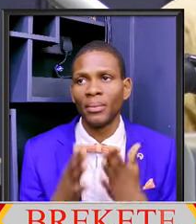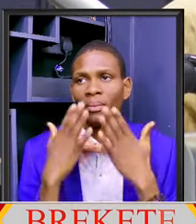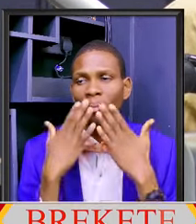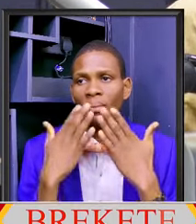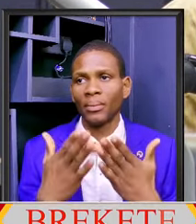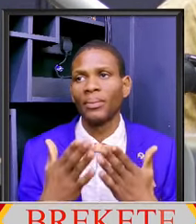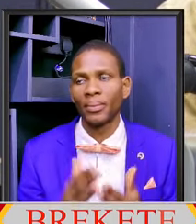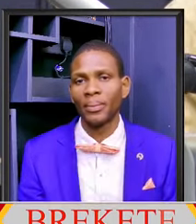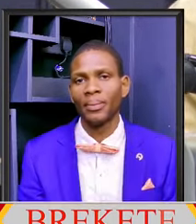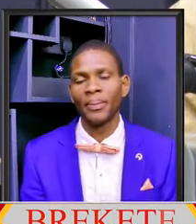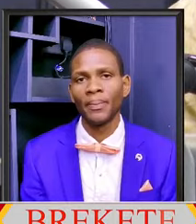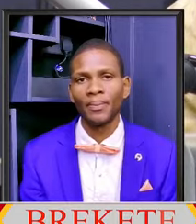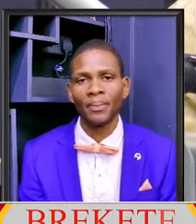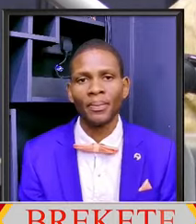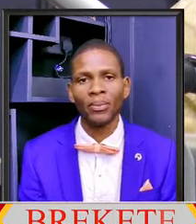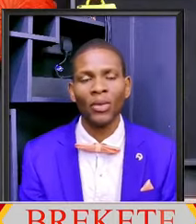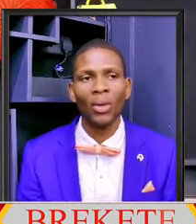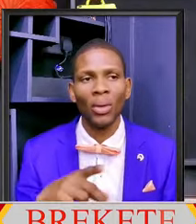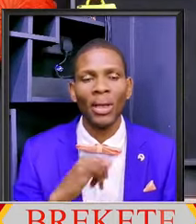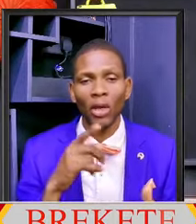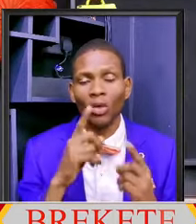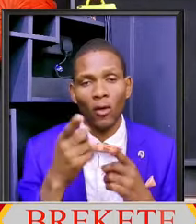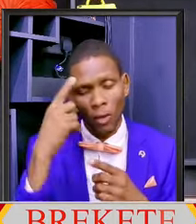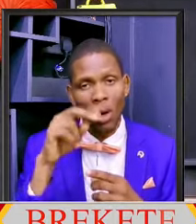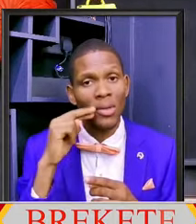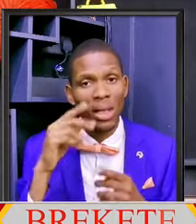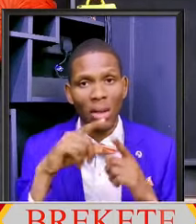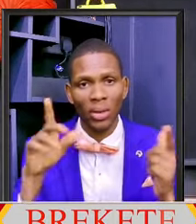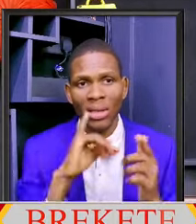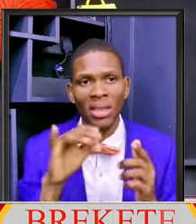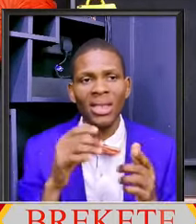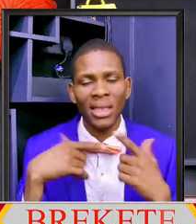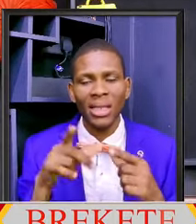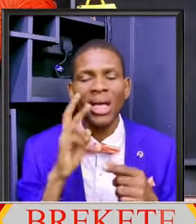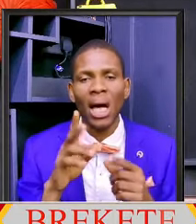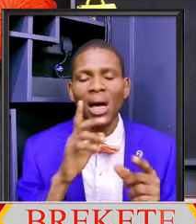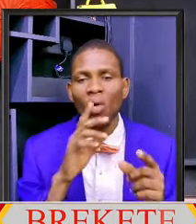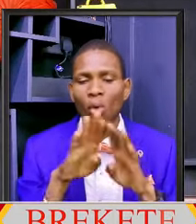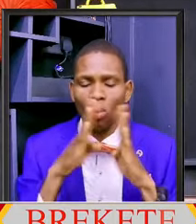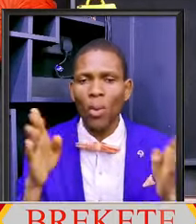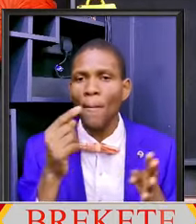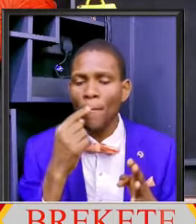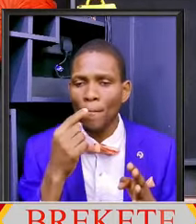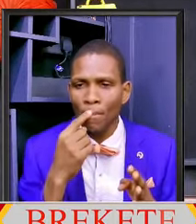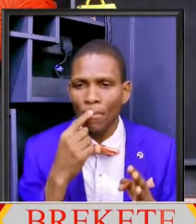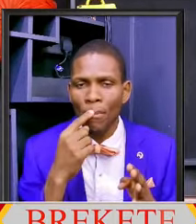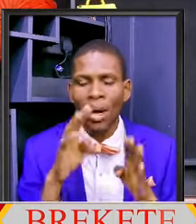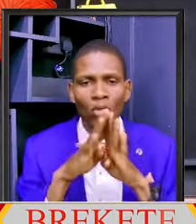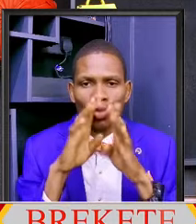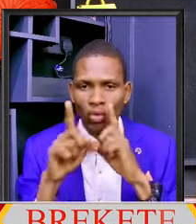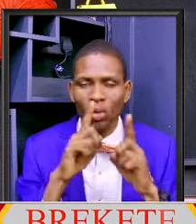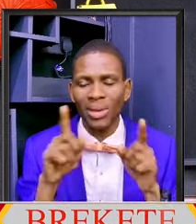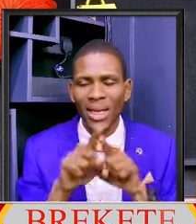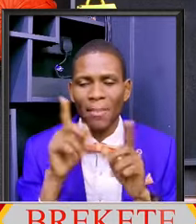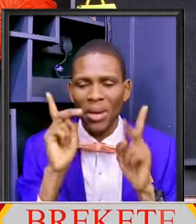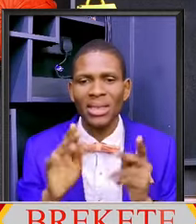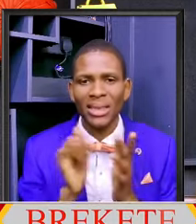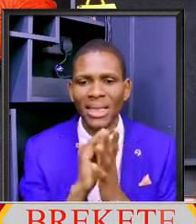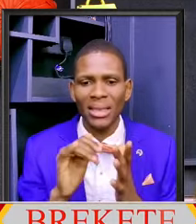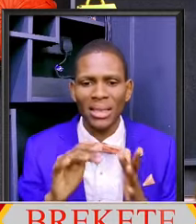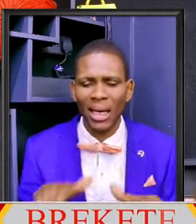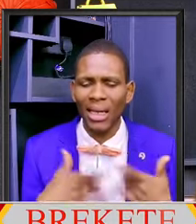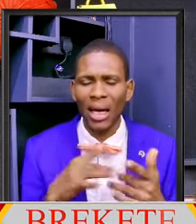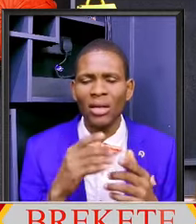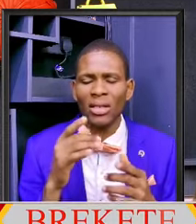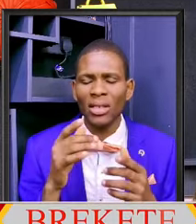you. What I talk for Hausa language, we say, make sure they open my talk like person where stay, where they alive. Like person where happy